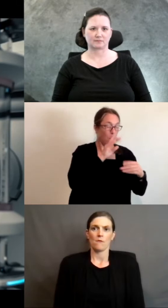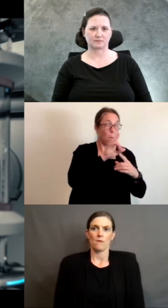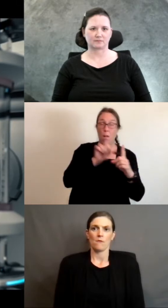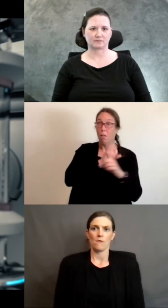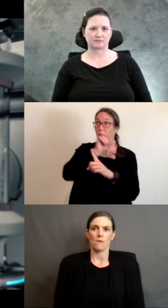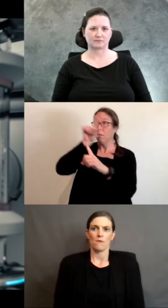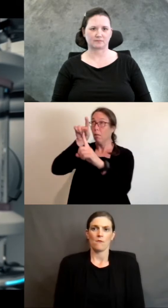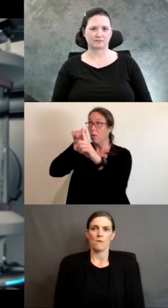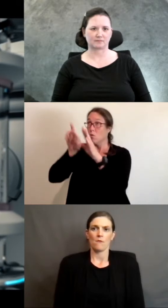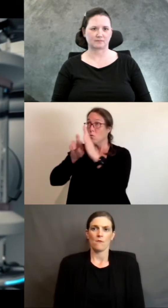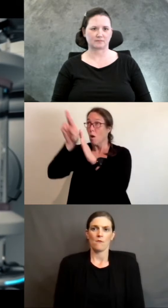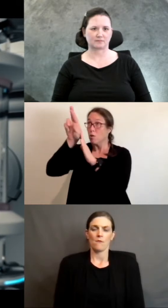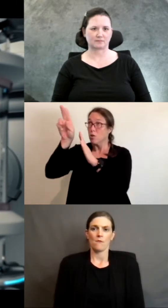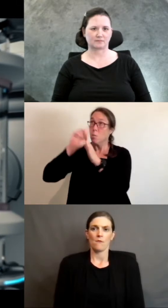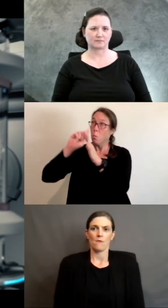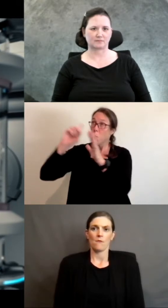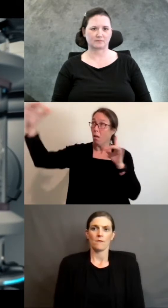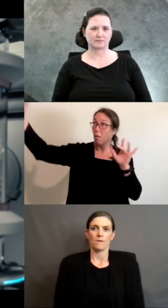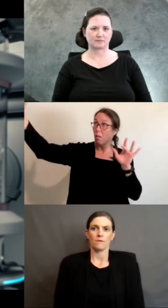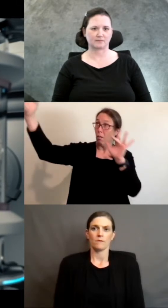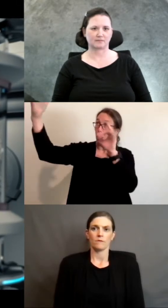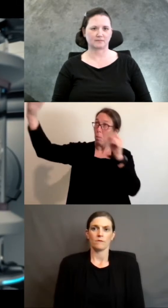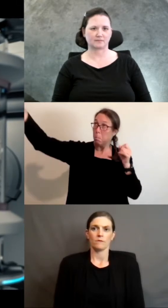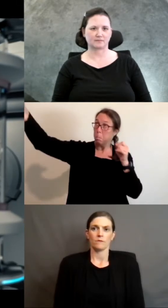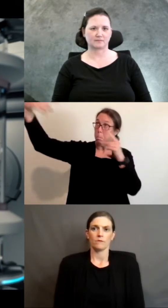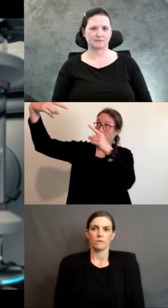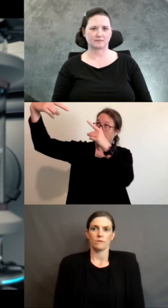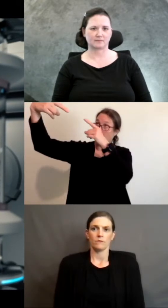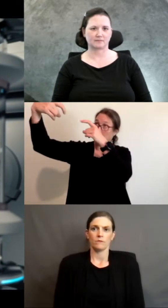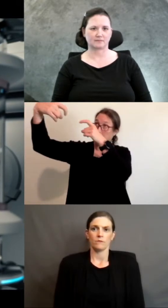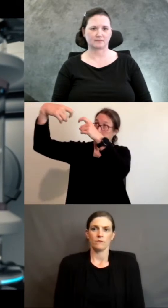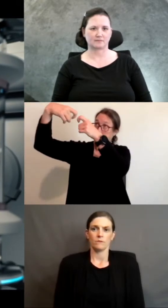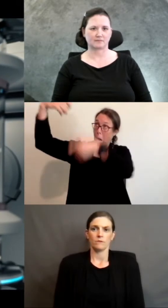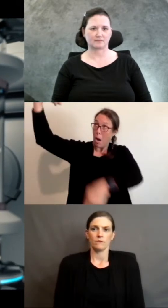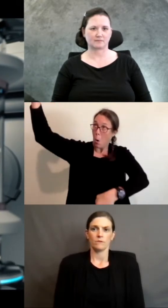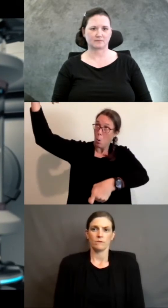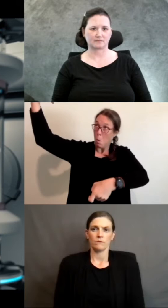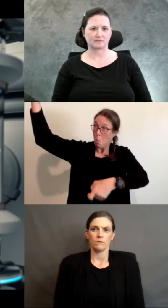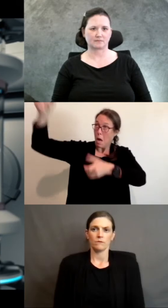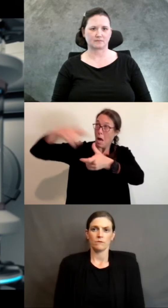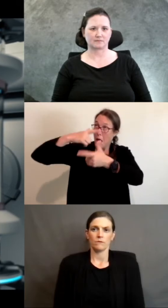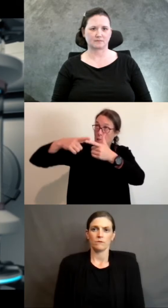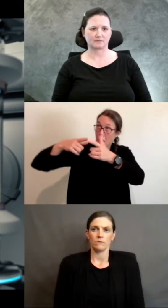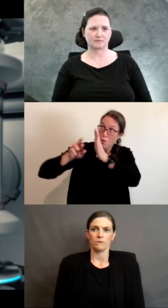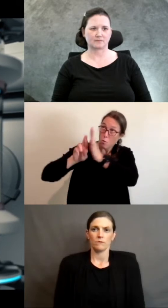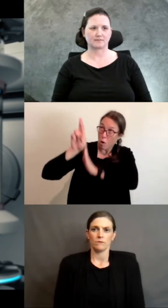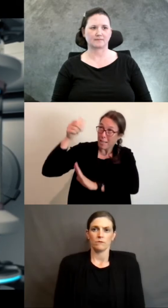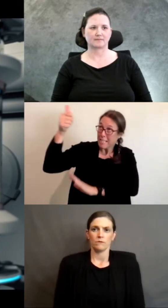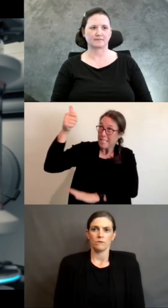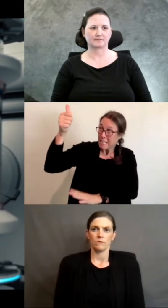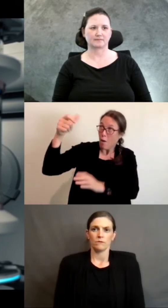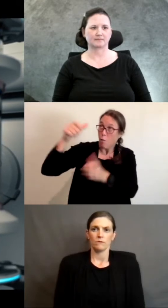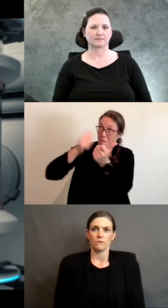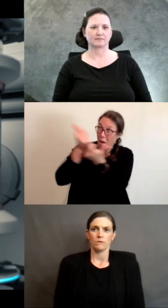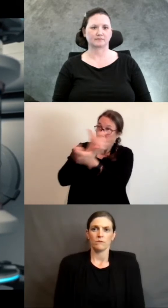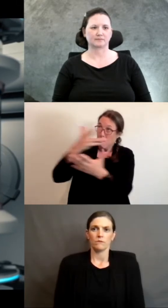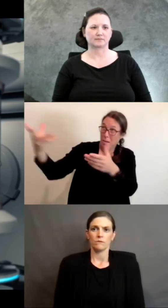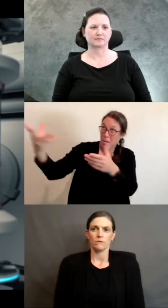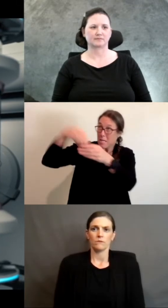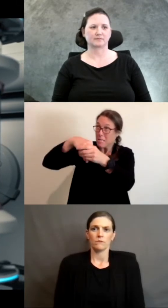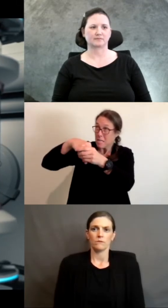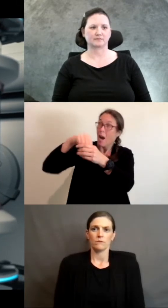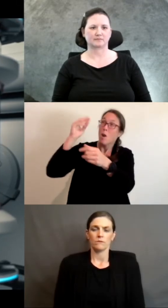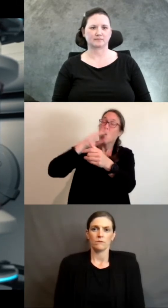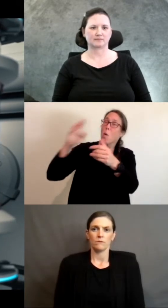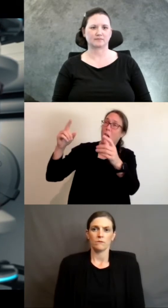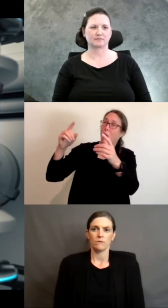doing that, the starship, Vicky, Johnny, Beatty, and that blasted robot will